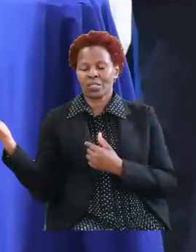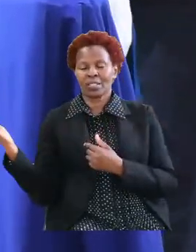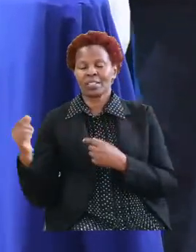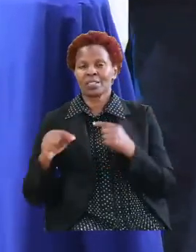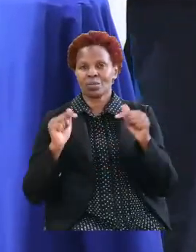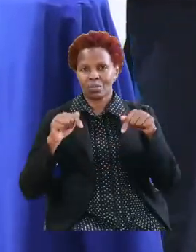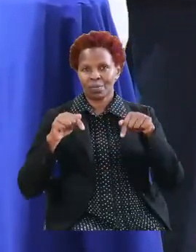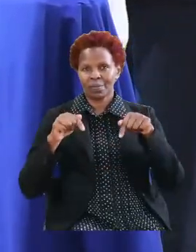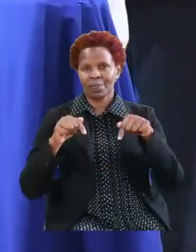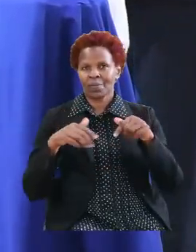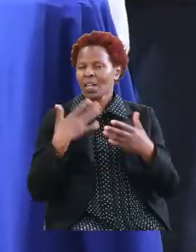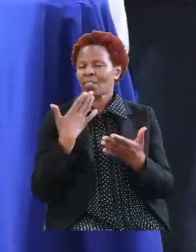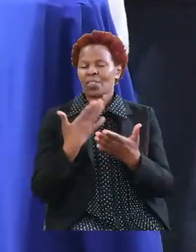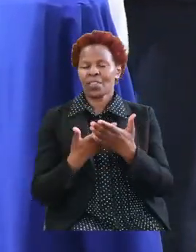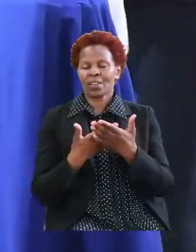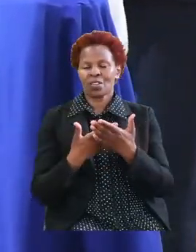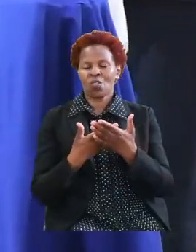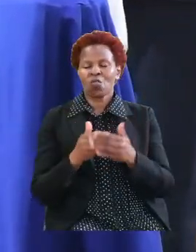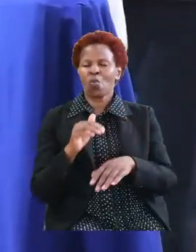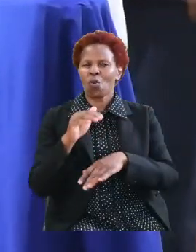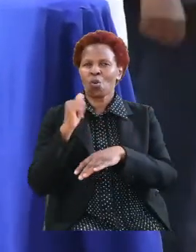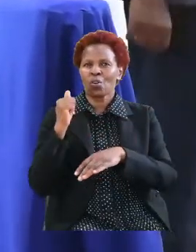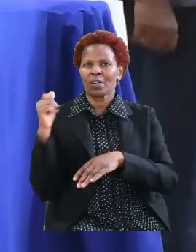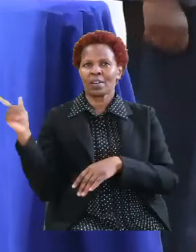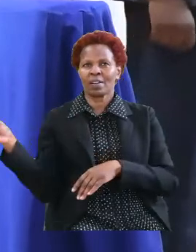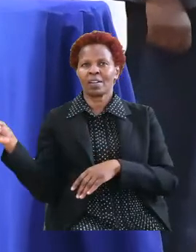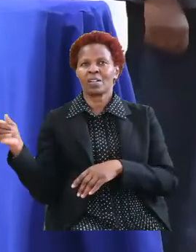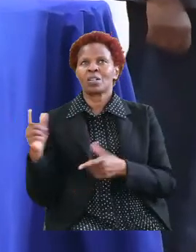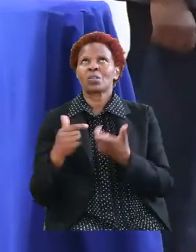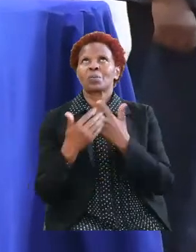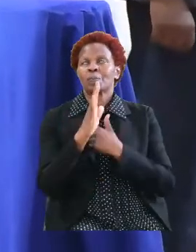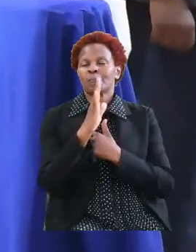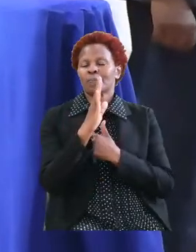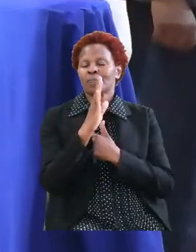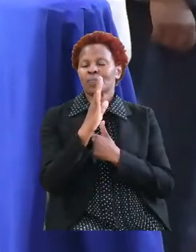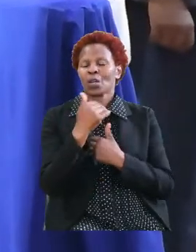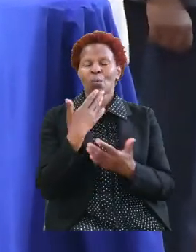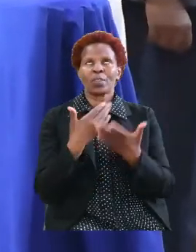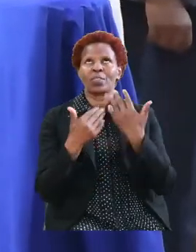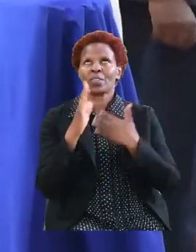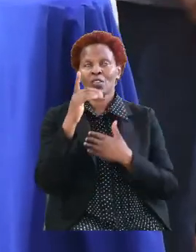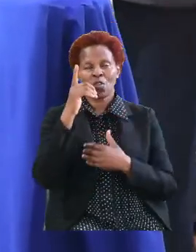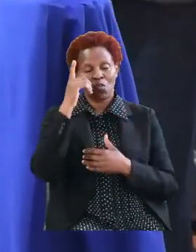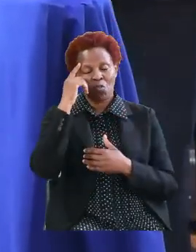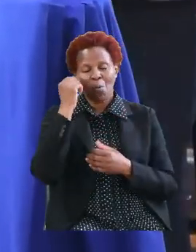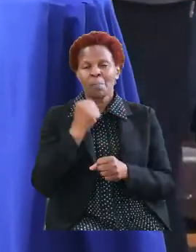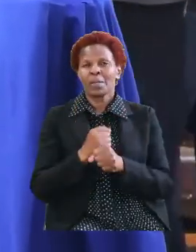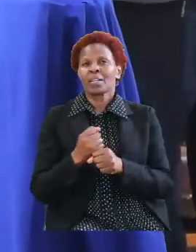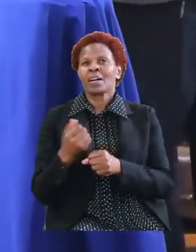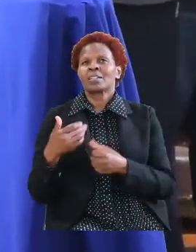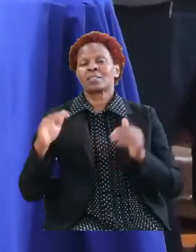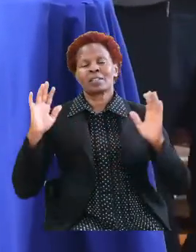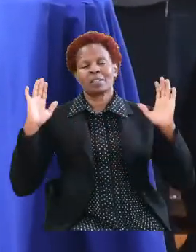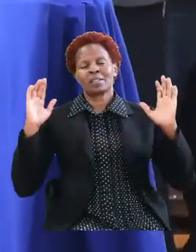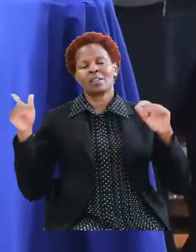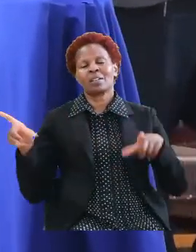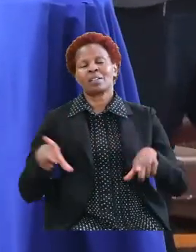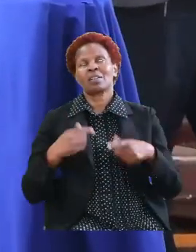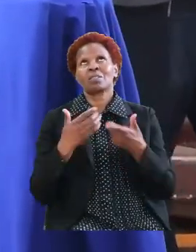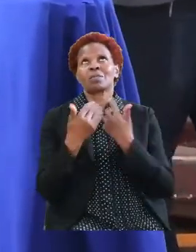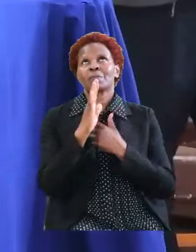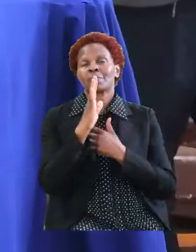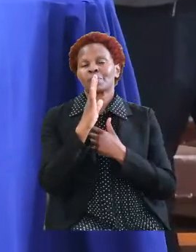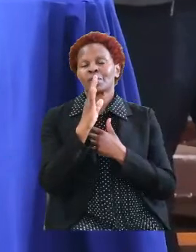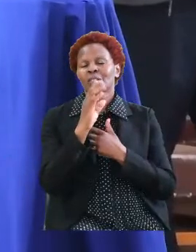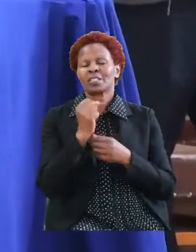morning. Thank you for calling Rosiana to you. We thank you for enabling her to surrender her life to you